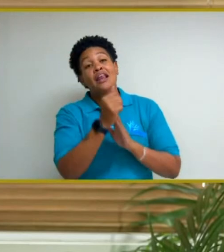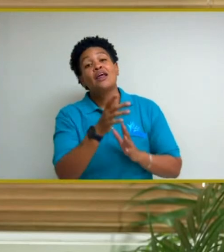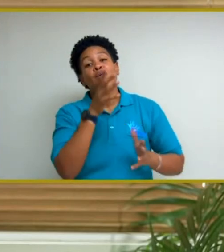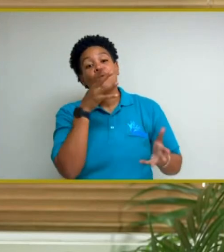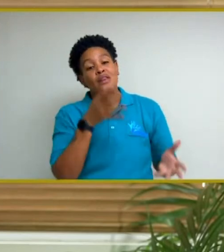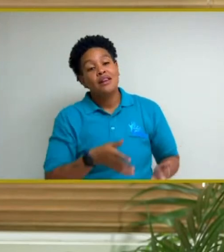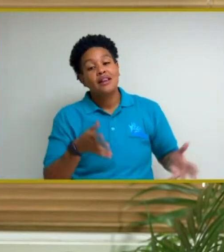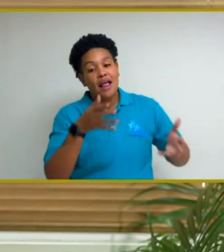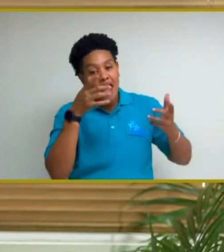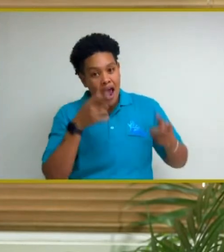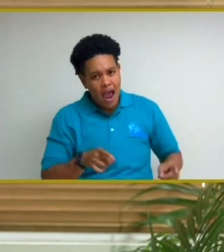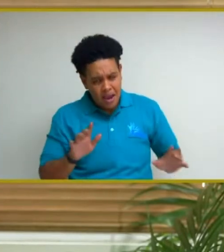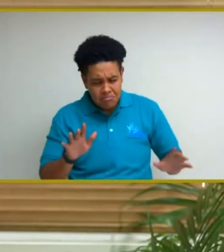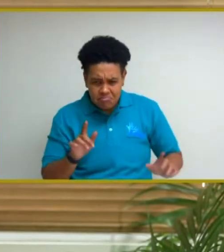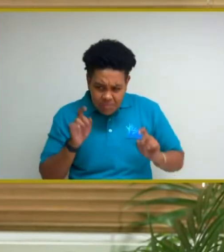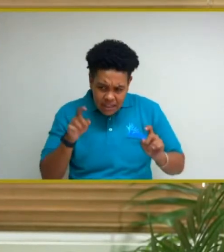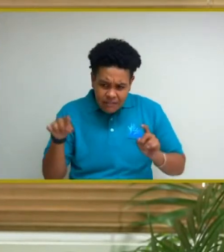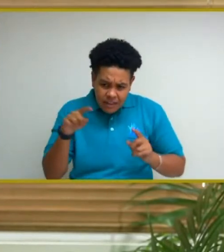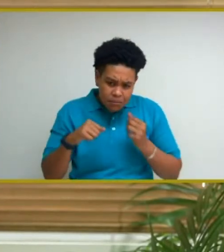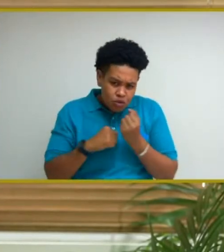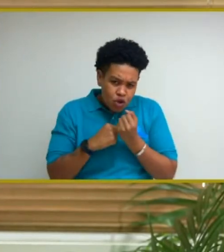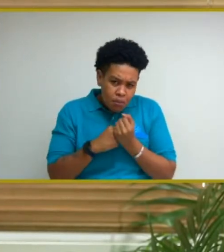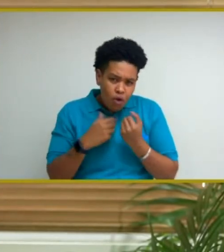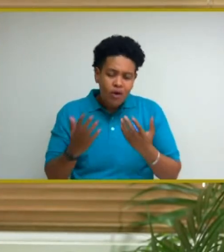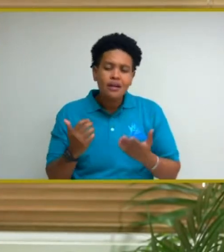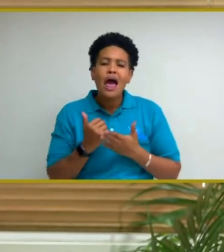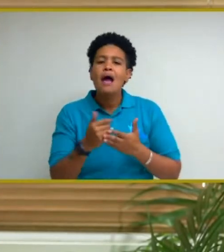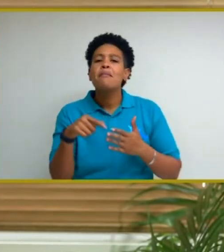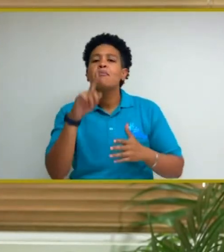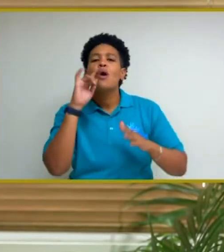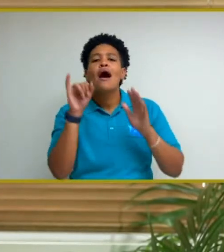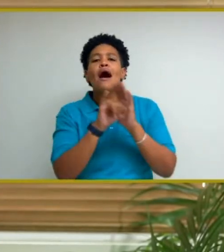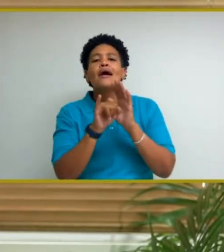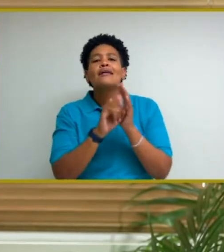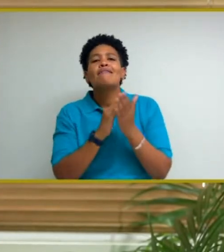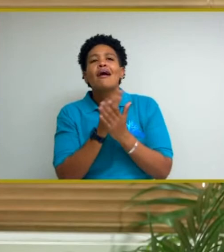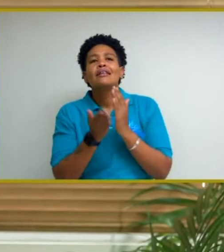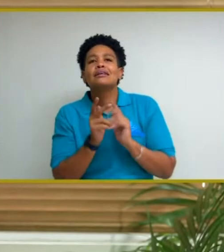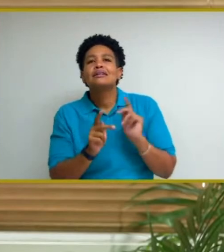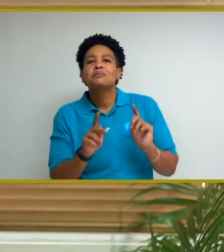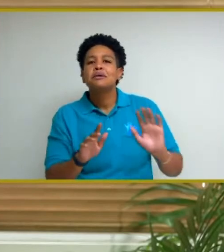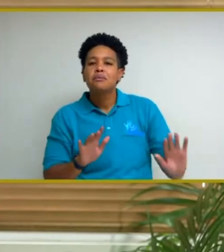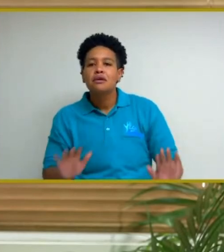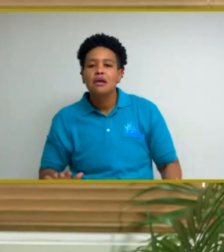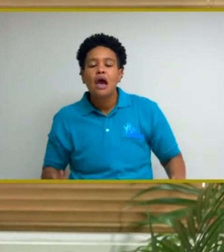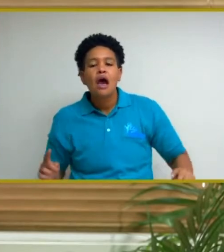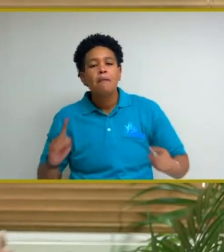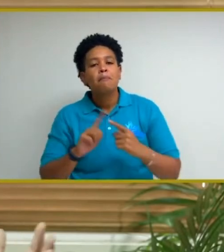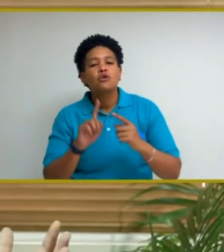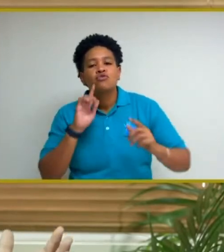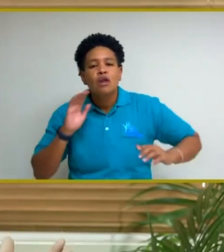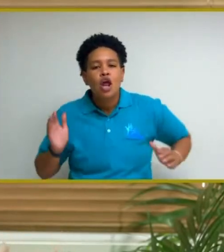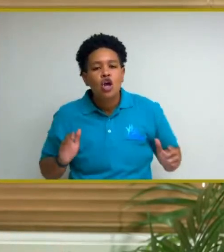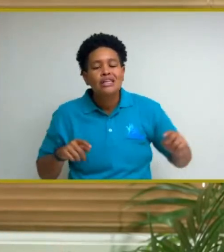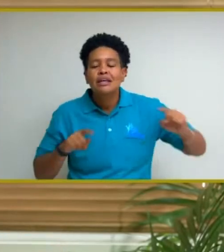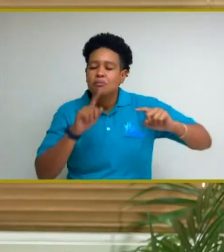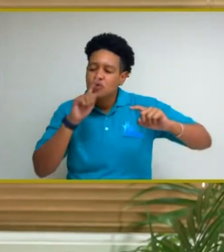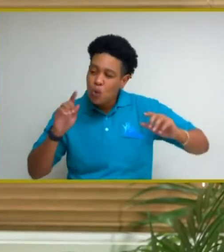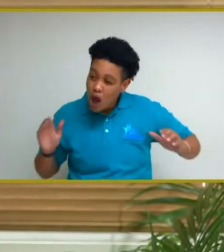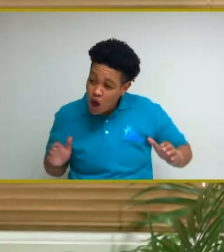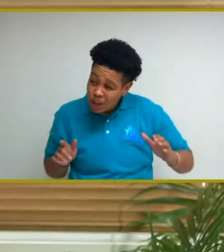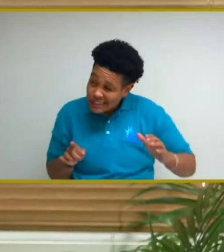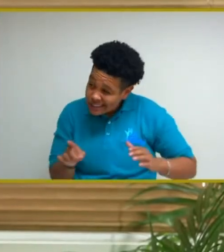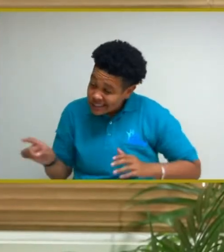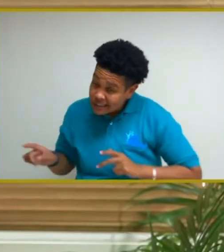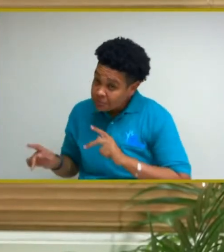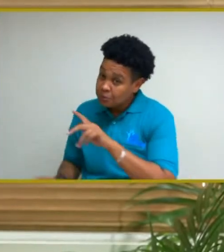ground, giving them support, helping them to identify these persons, and encouraging them to encourage these persons